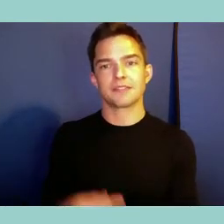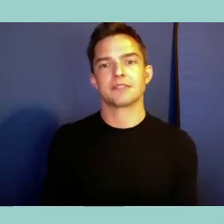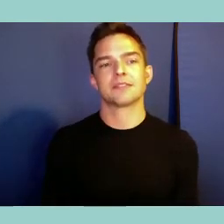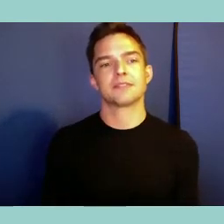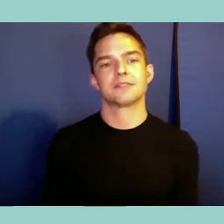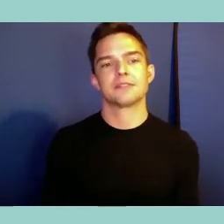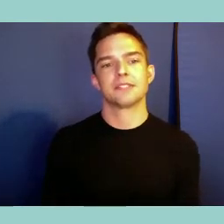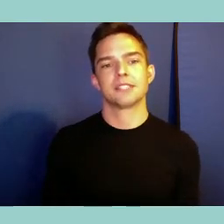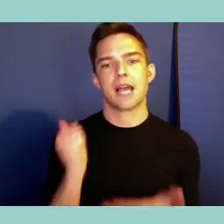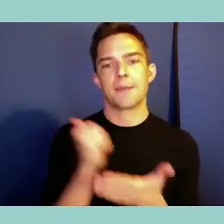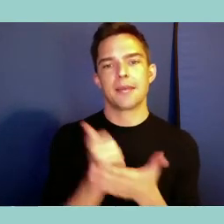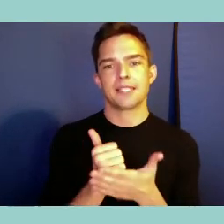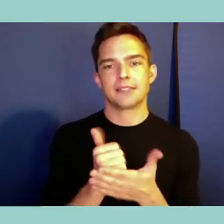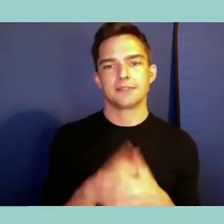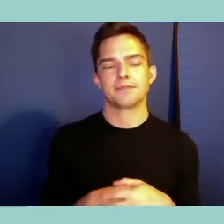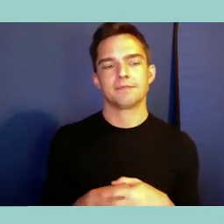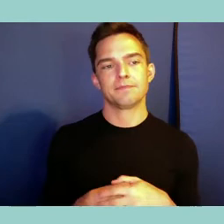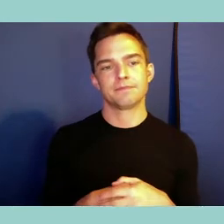Amén.